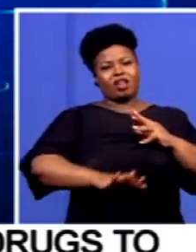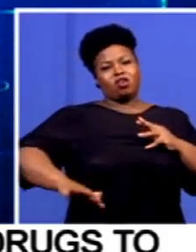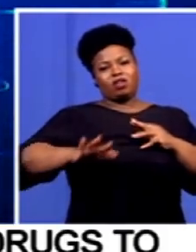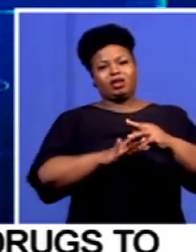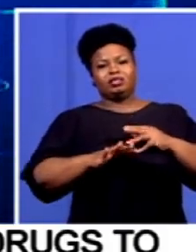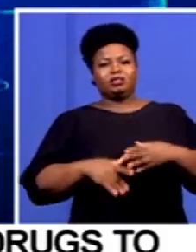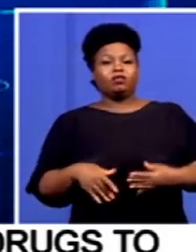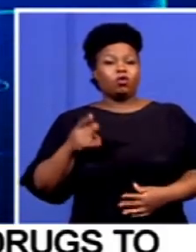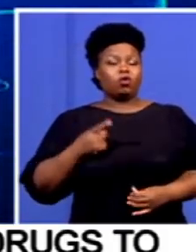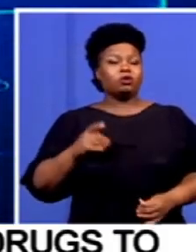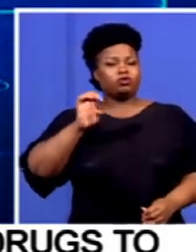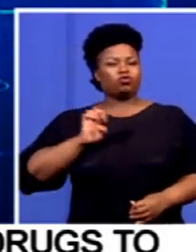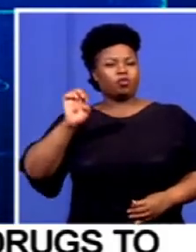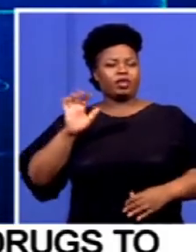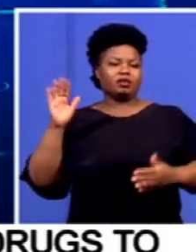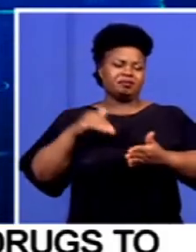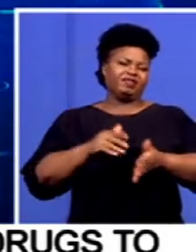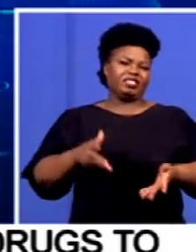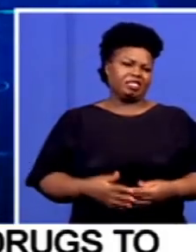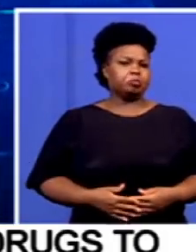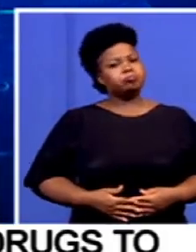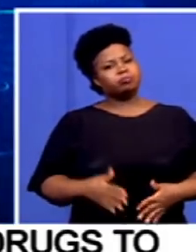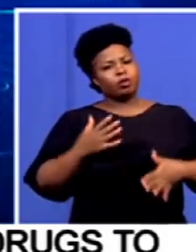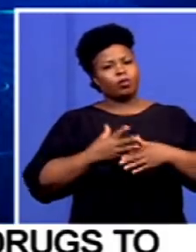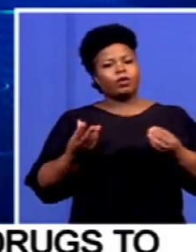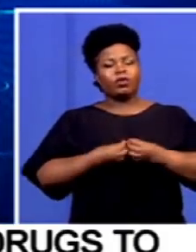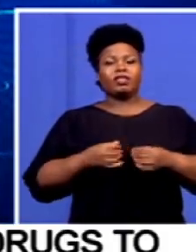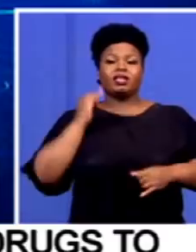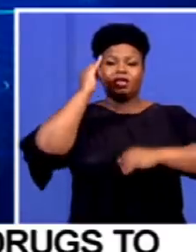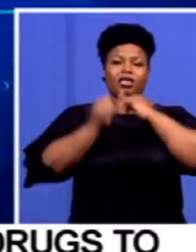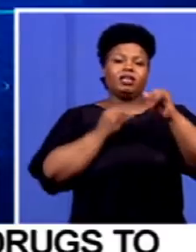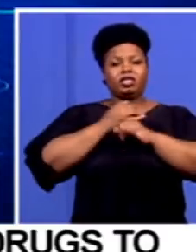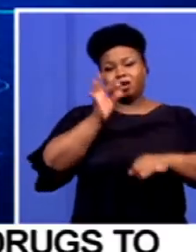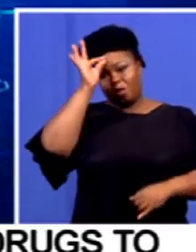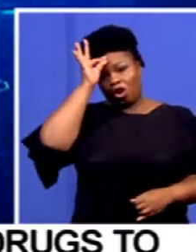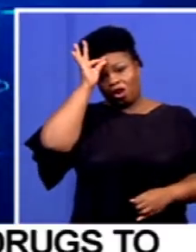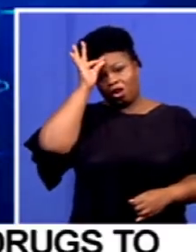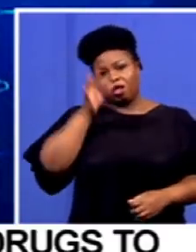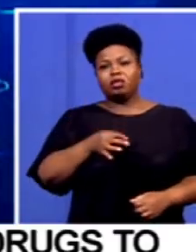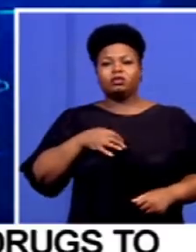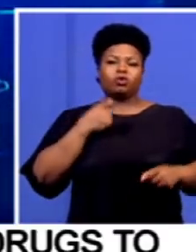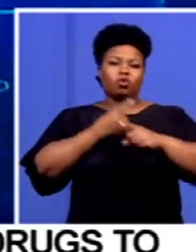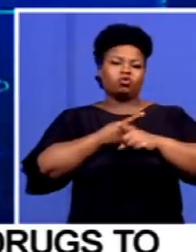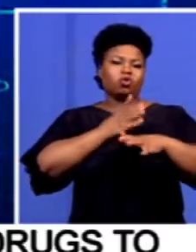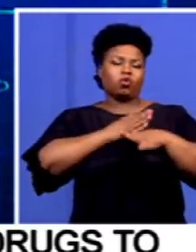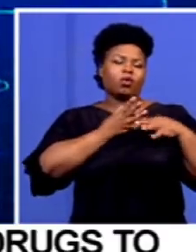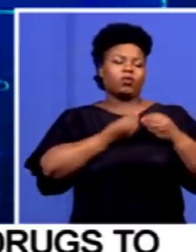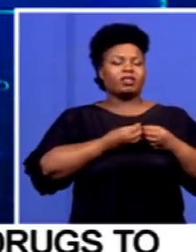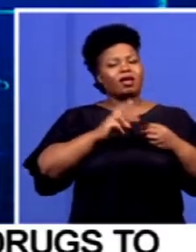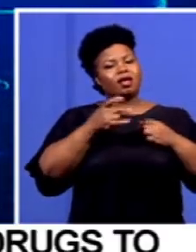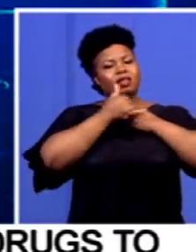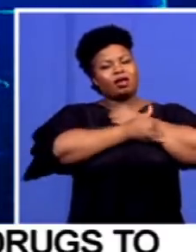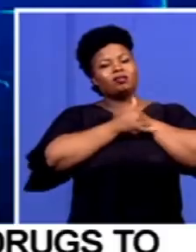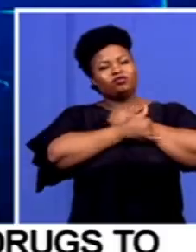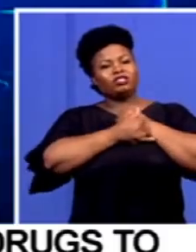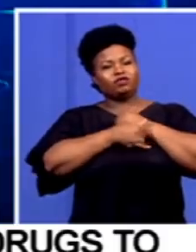for the European destination, for example. So we work very closely with Interpol. We work very closely with our member countries from the